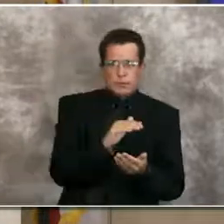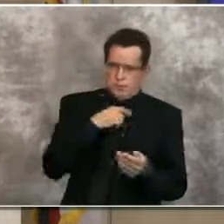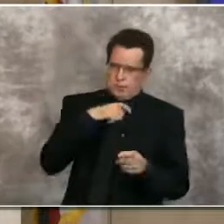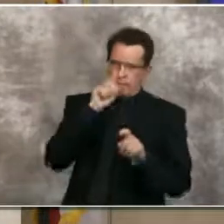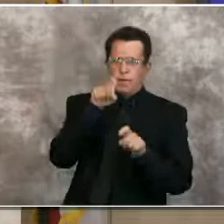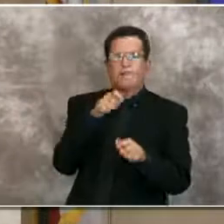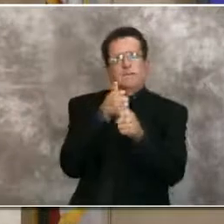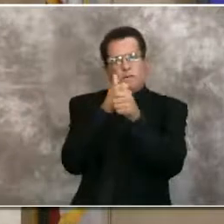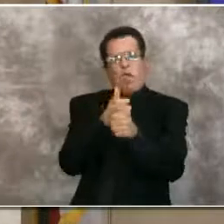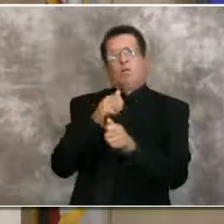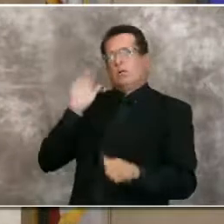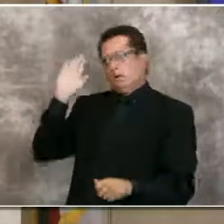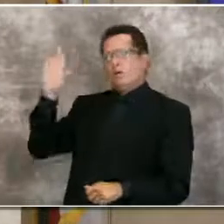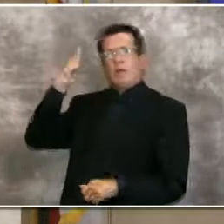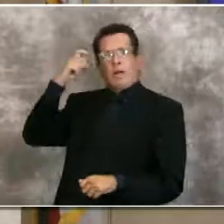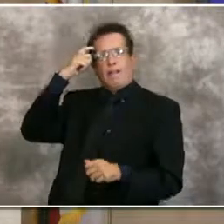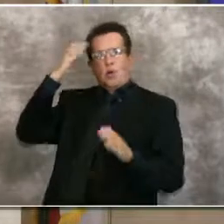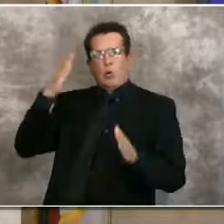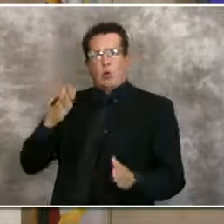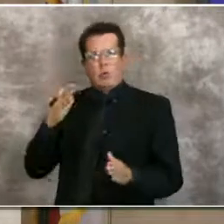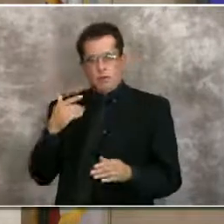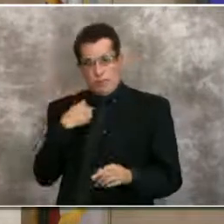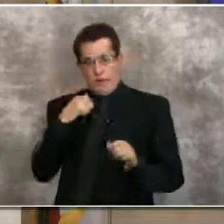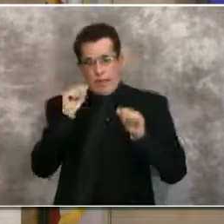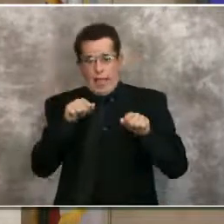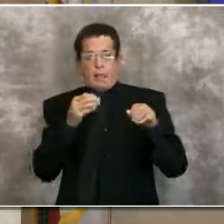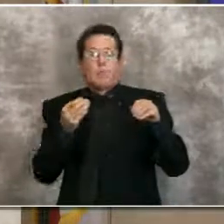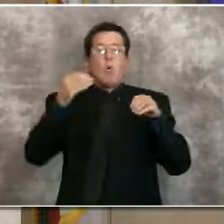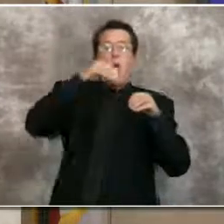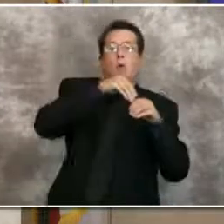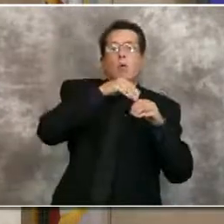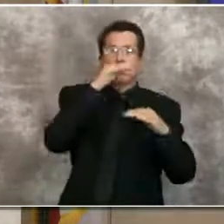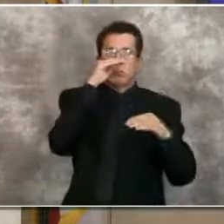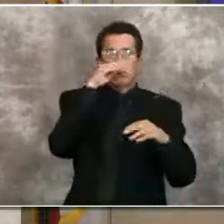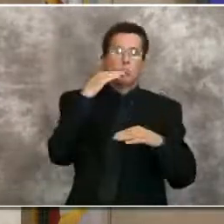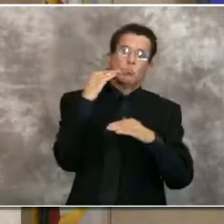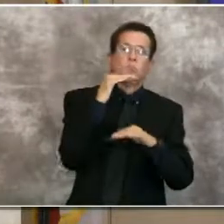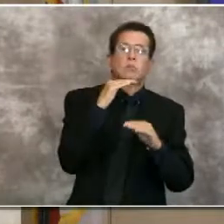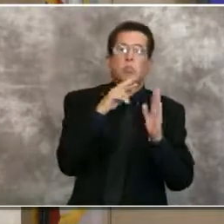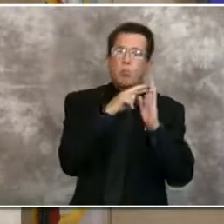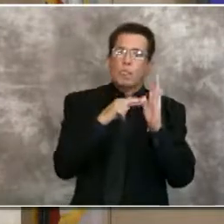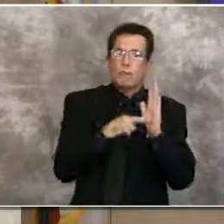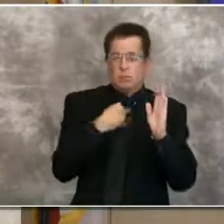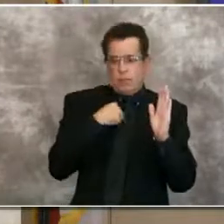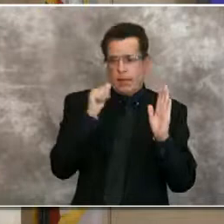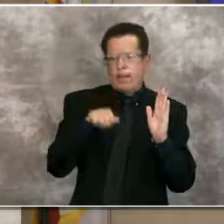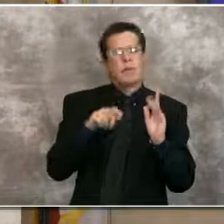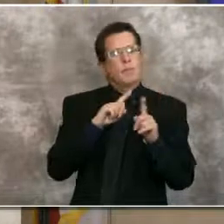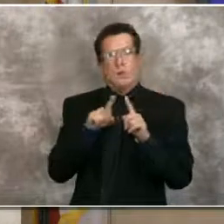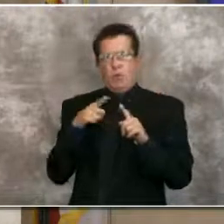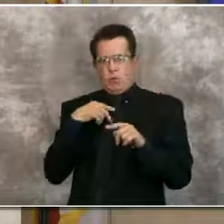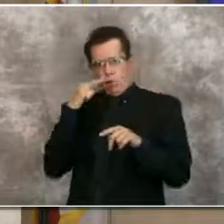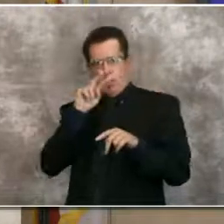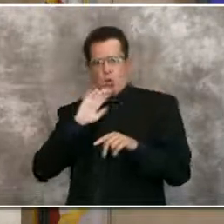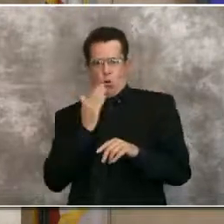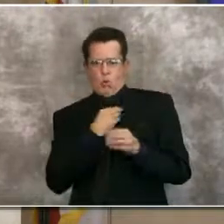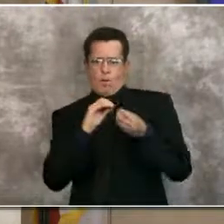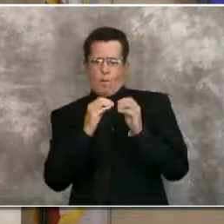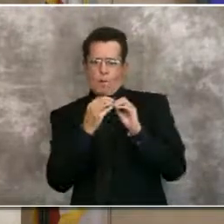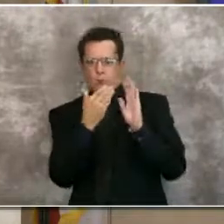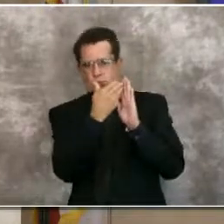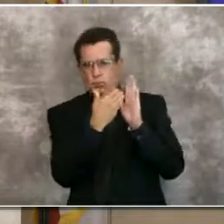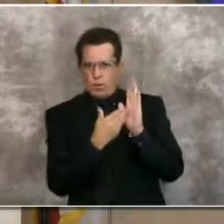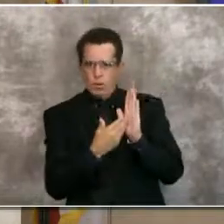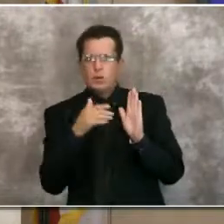governor. We certainly could be more restrictive, but I think at this point, given our numbers, we're working very closely with our public health professionals,